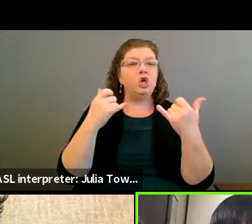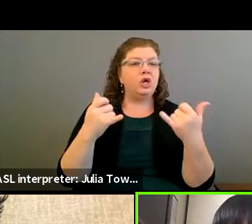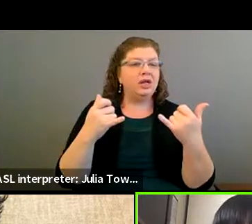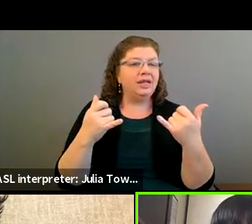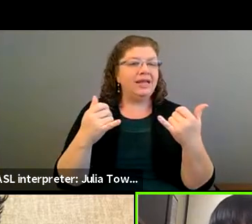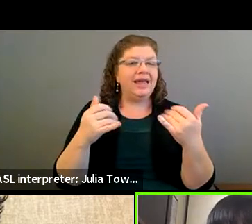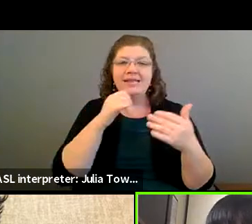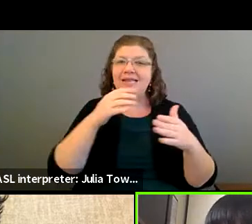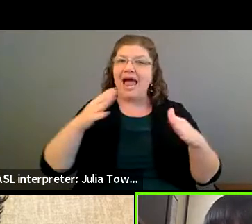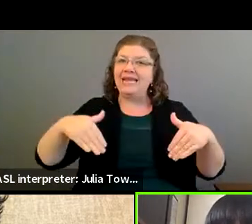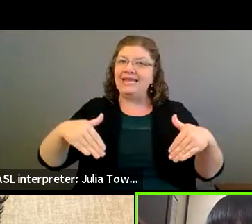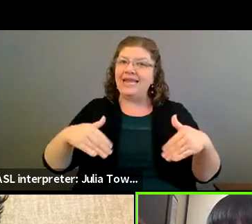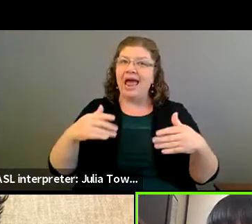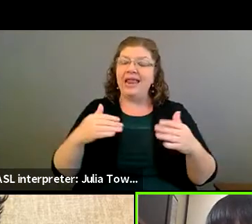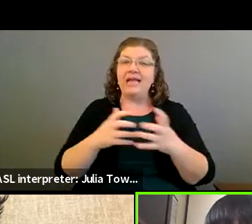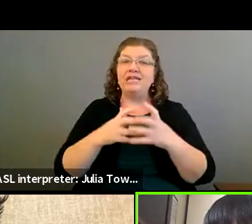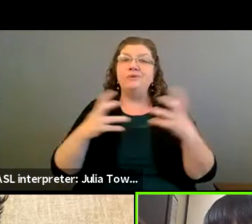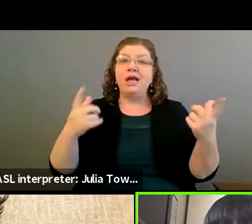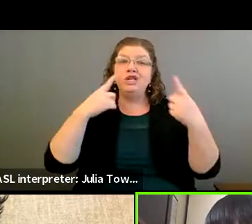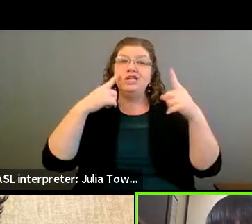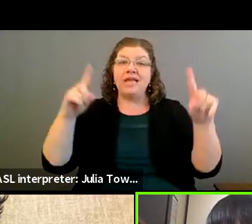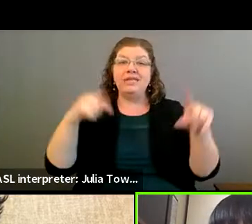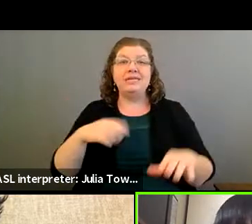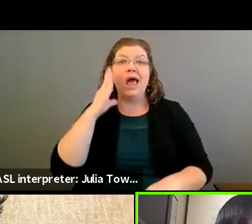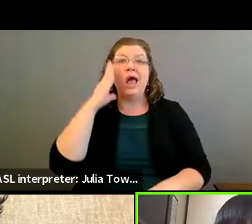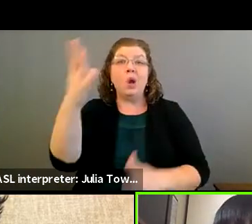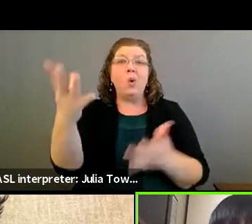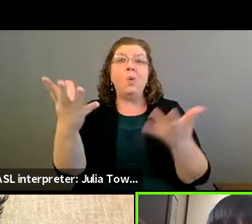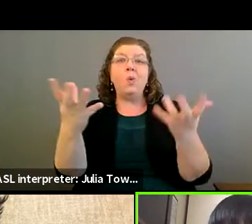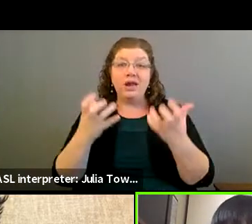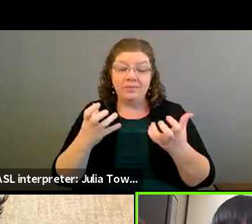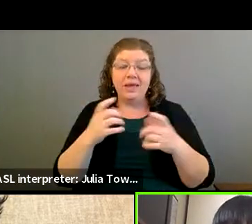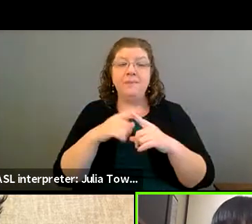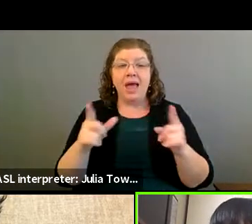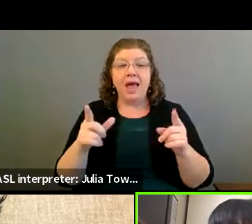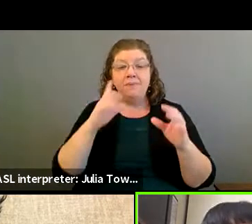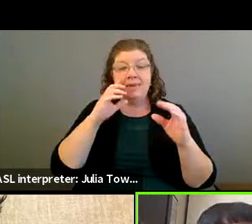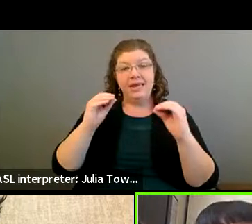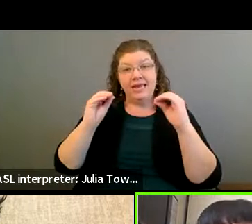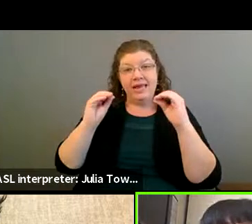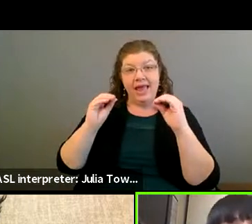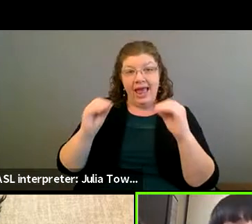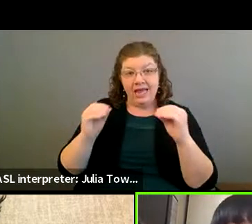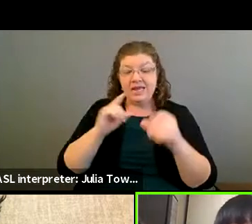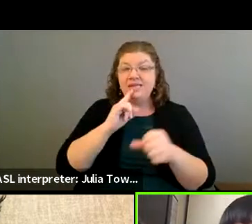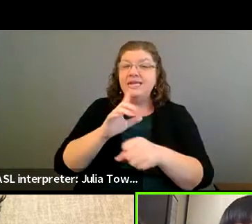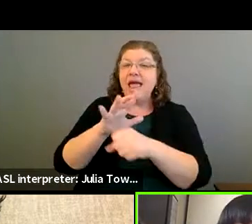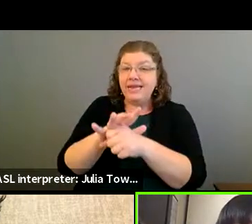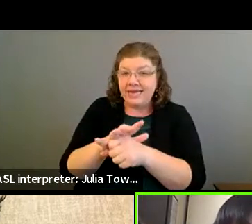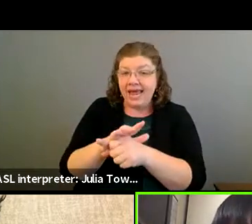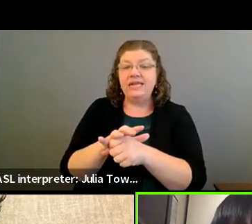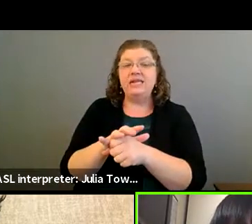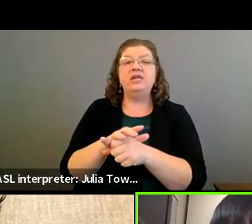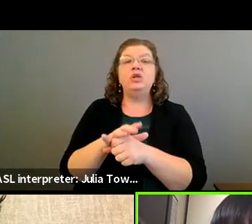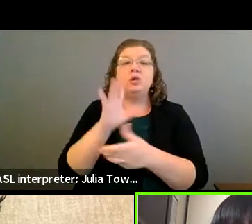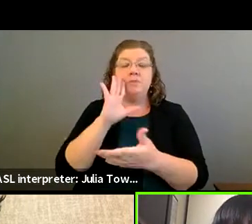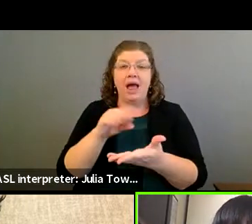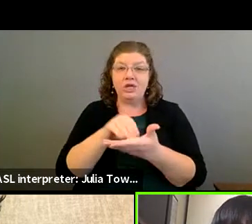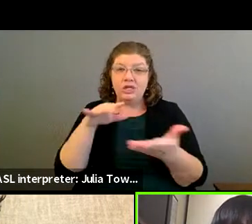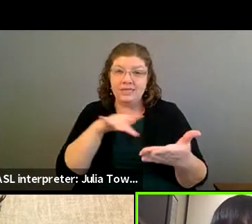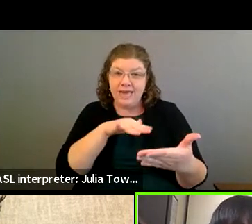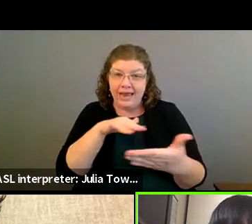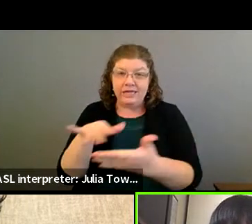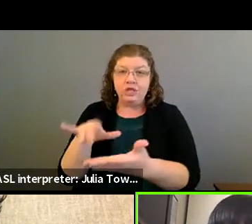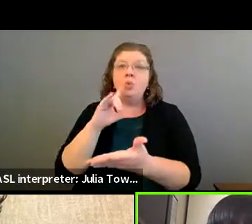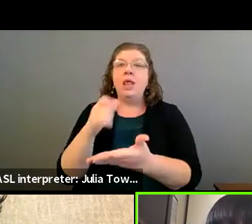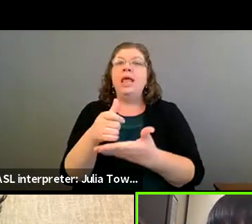successful as I want to be one day, but being dedicated to my students is something that really helped me